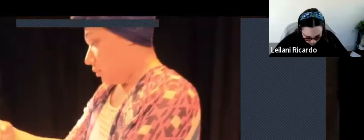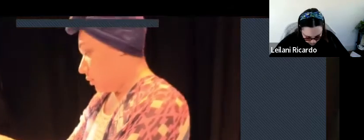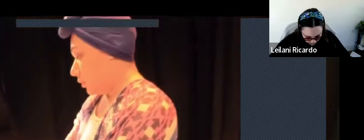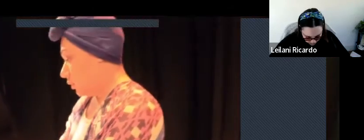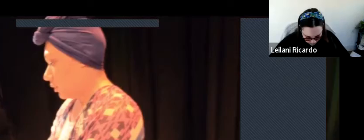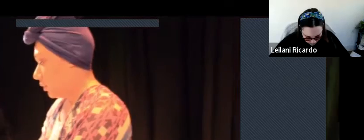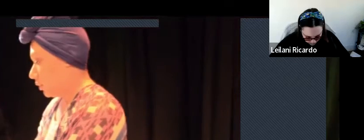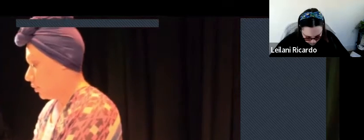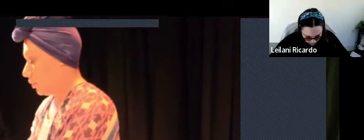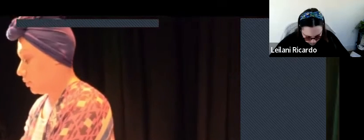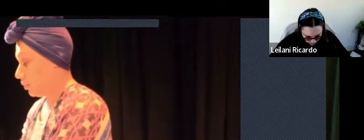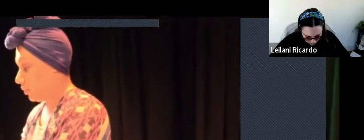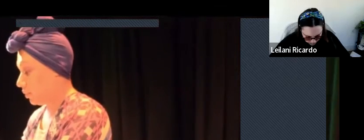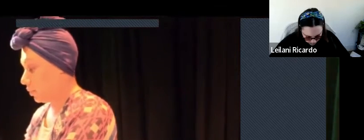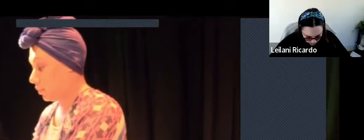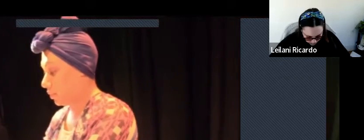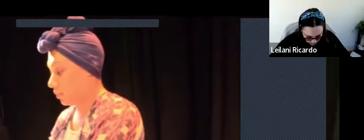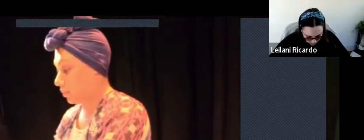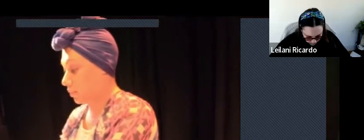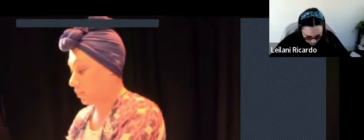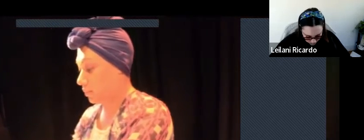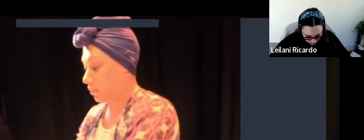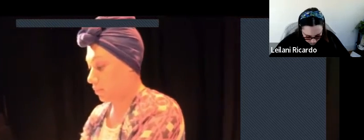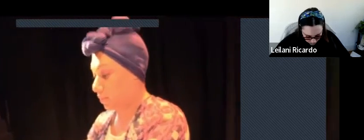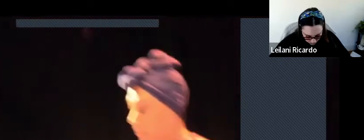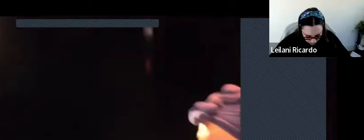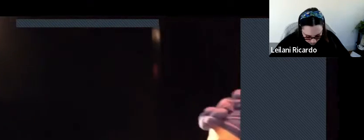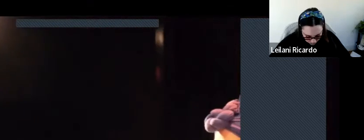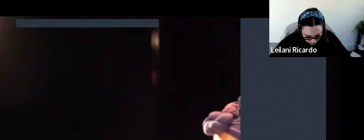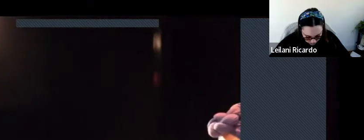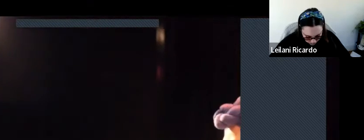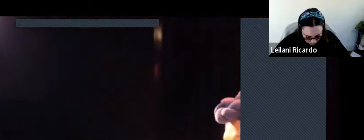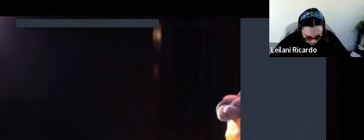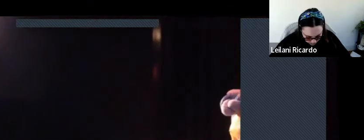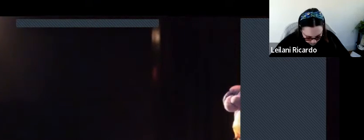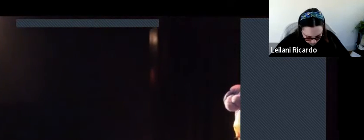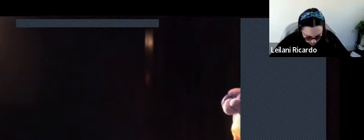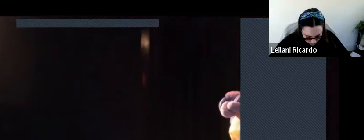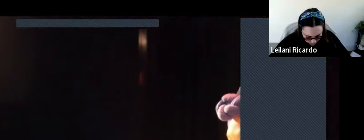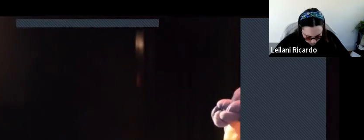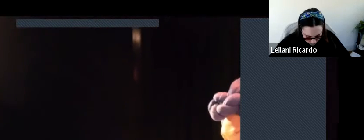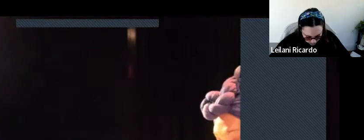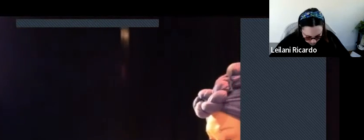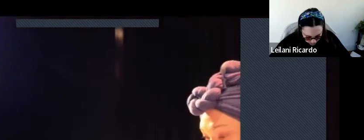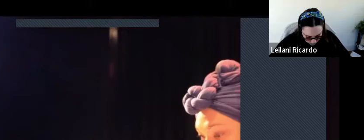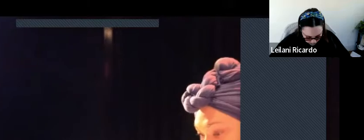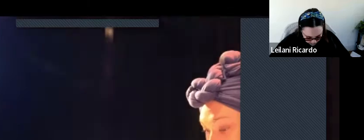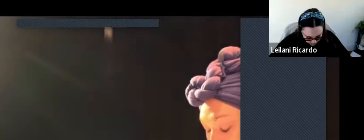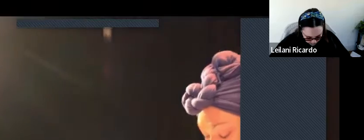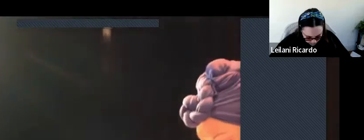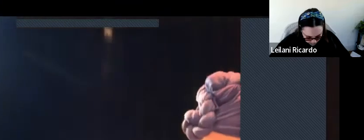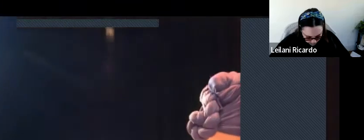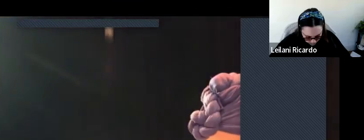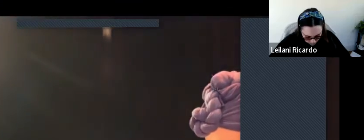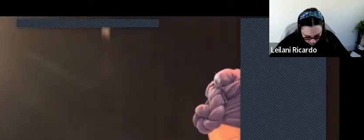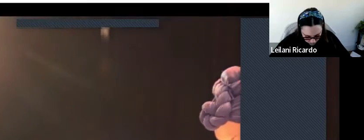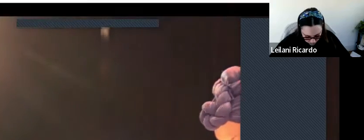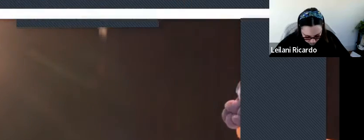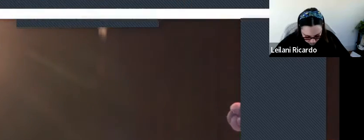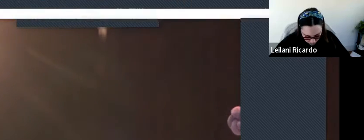say, Ibaye, Baye, Intonu. Ibaye,